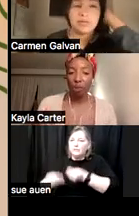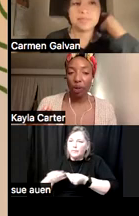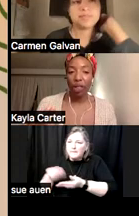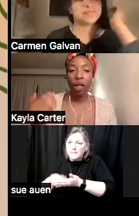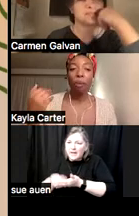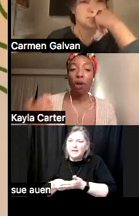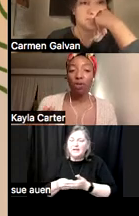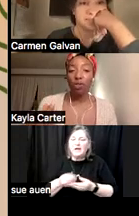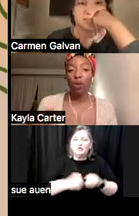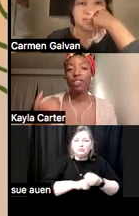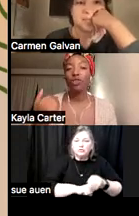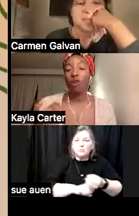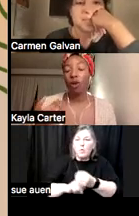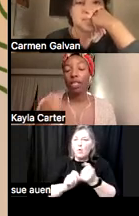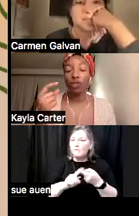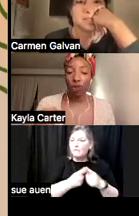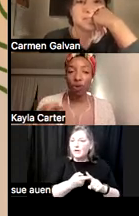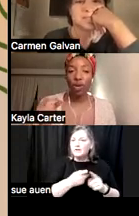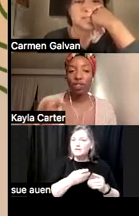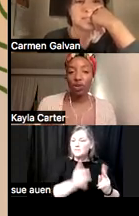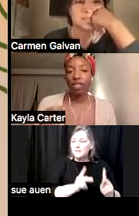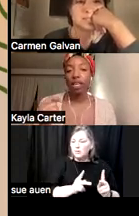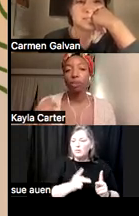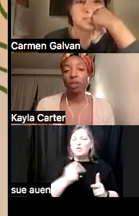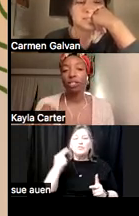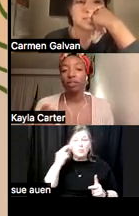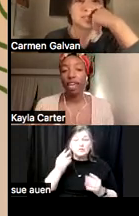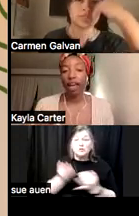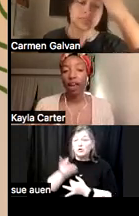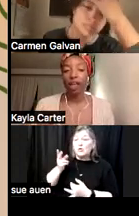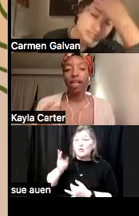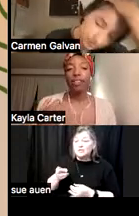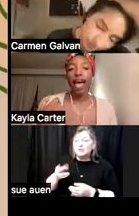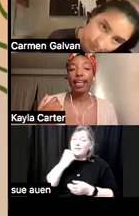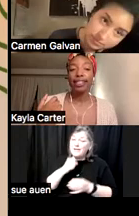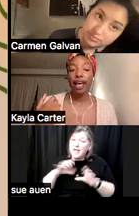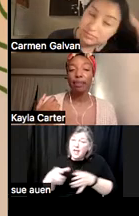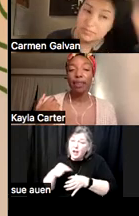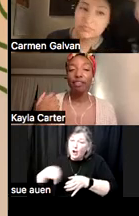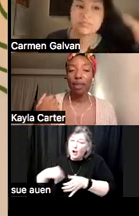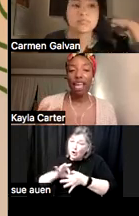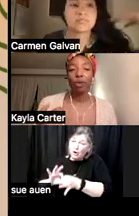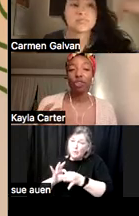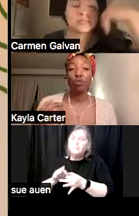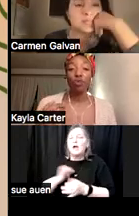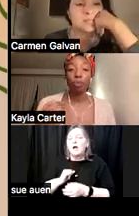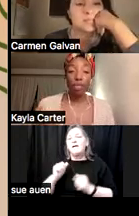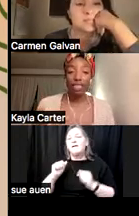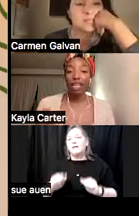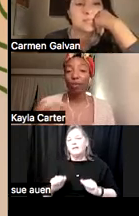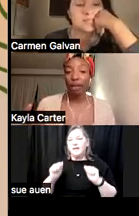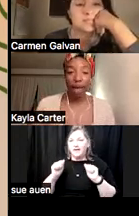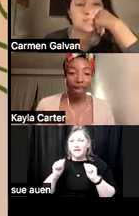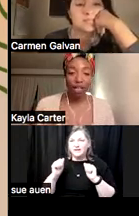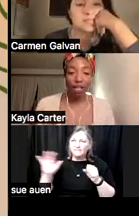support people, but also it's through histories and communities of care that I've been able to